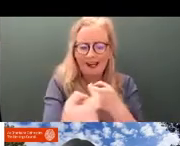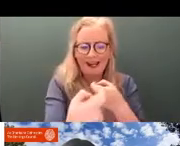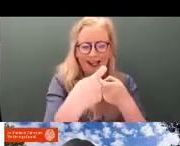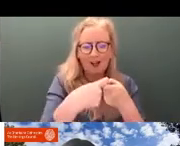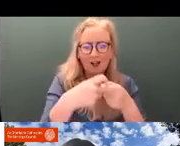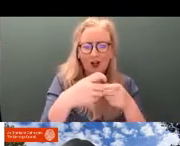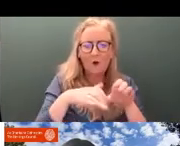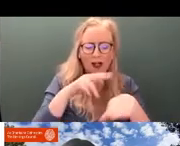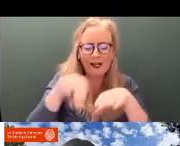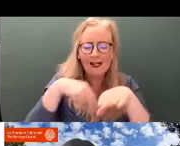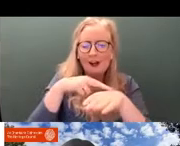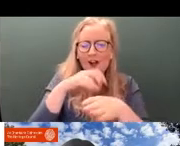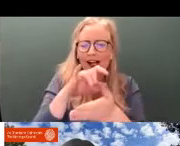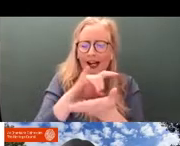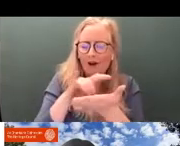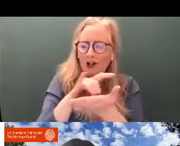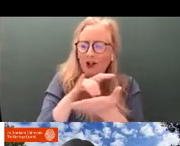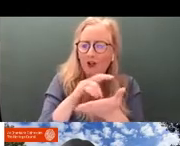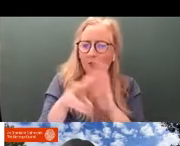National Heritage Week before.